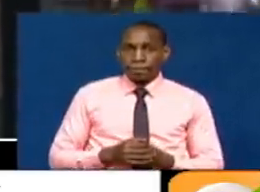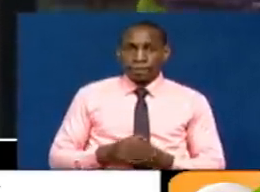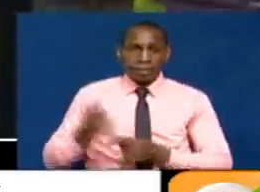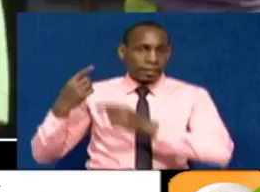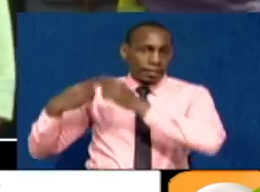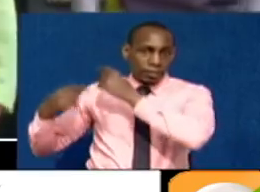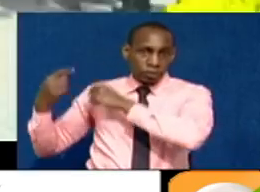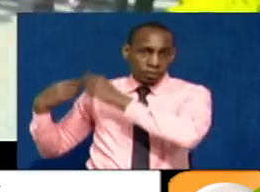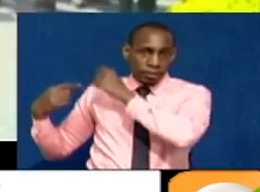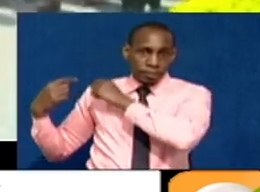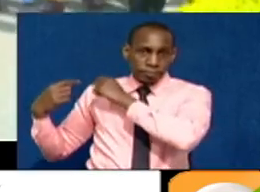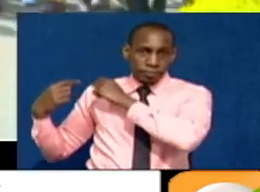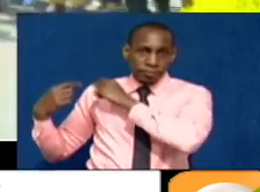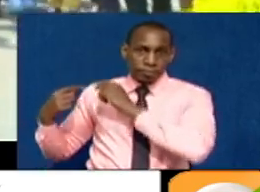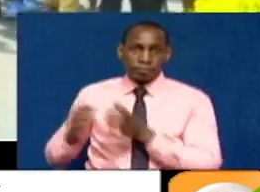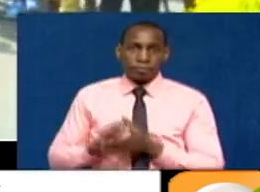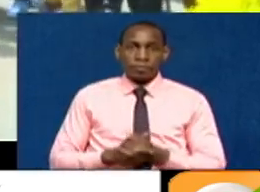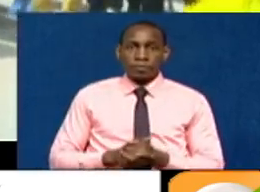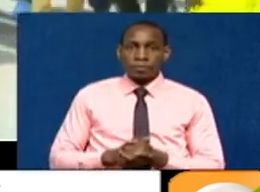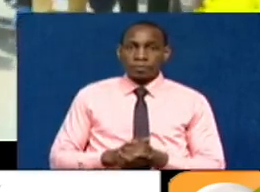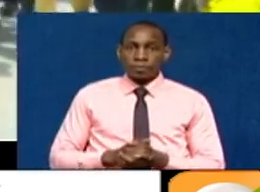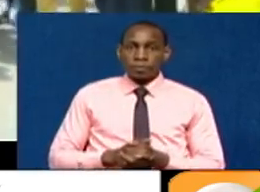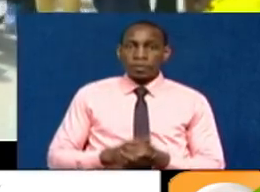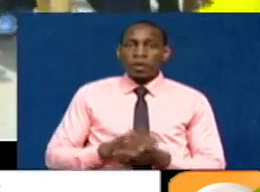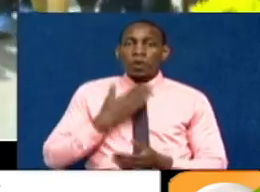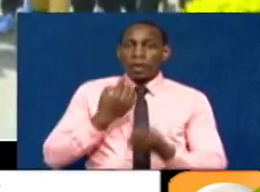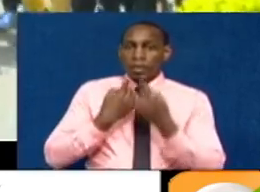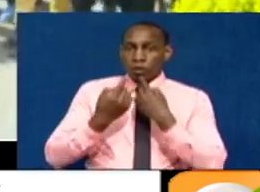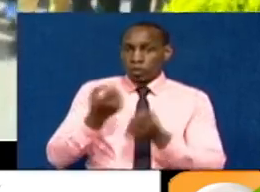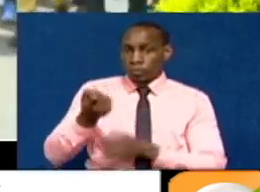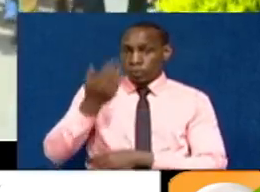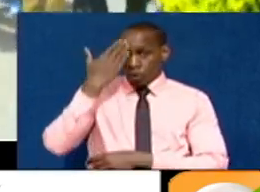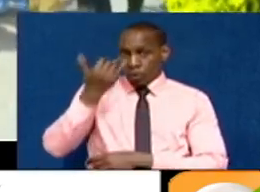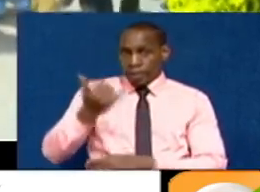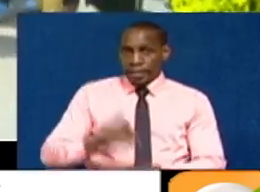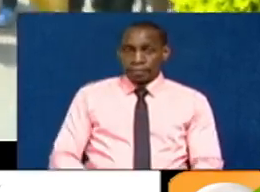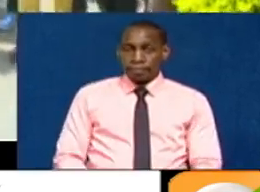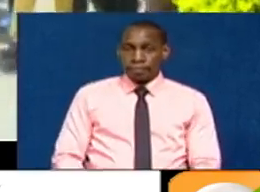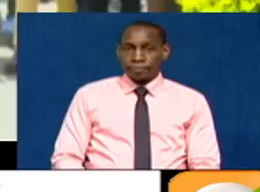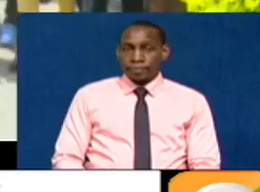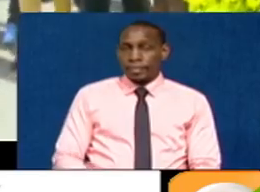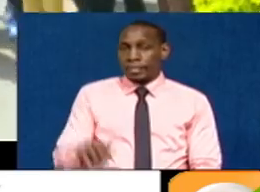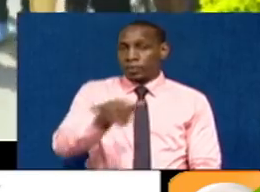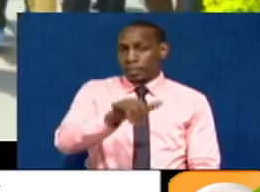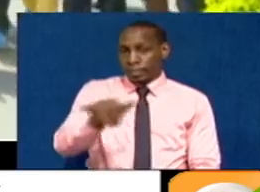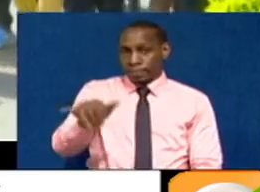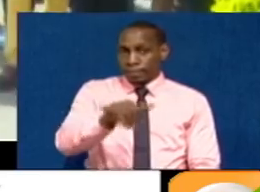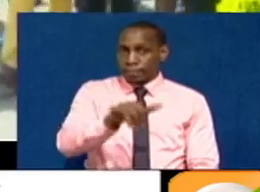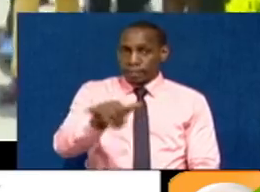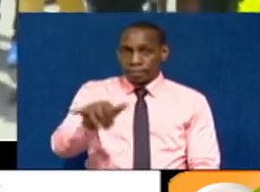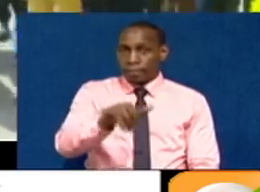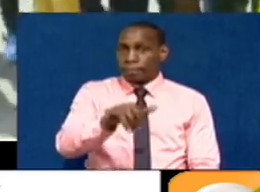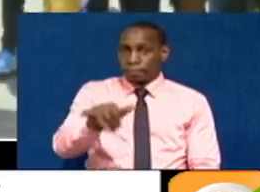tradition, and I want to just talk a bit about that, because there's a lot of symbolism that goes into